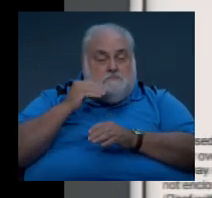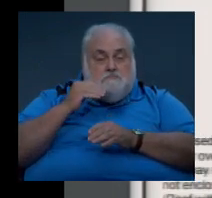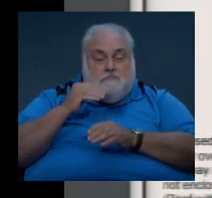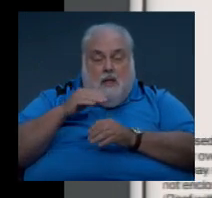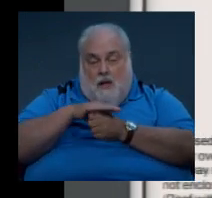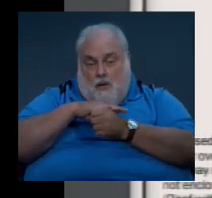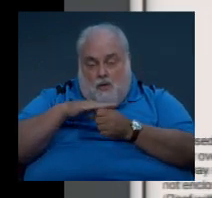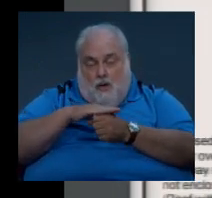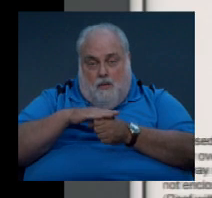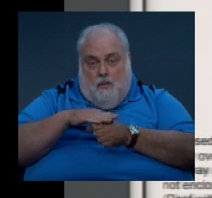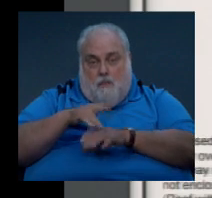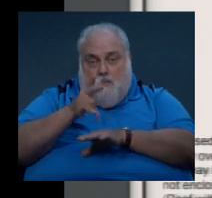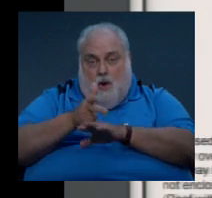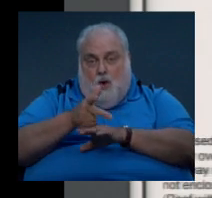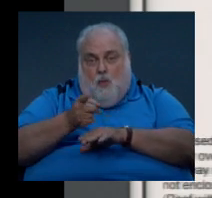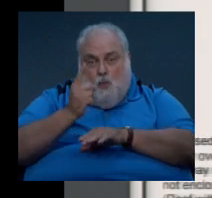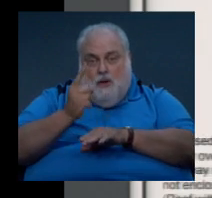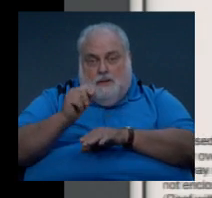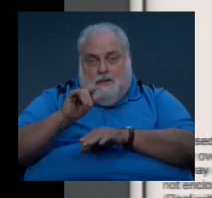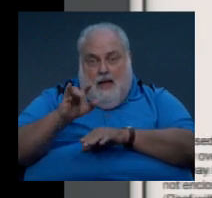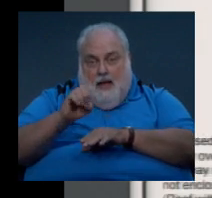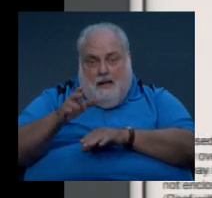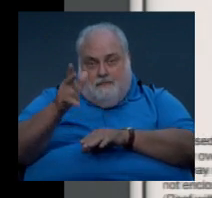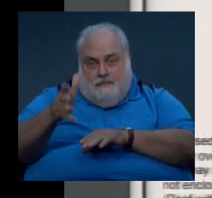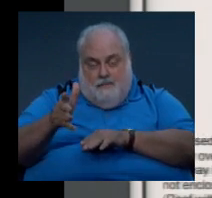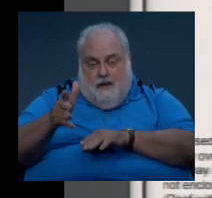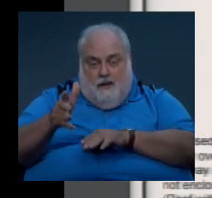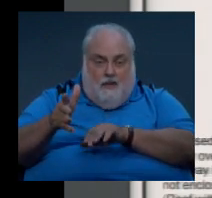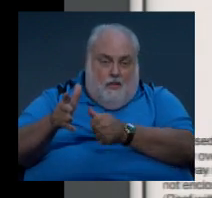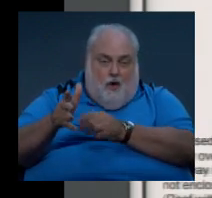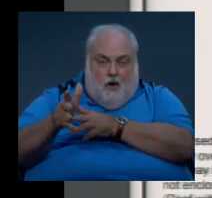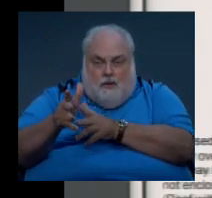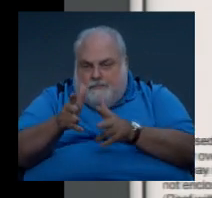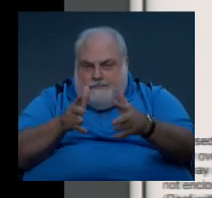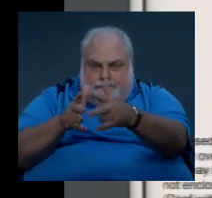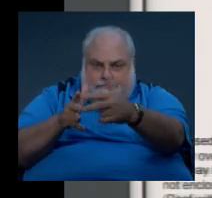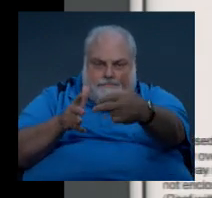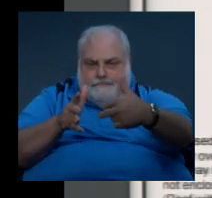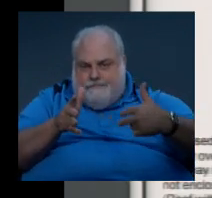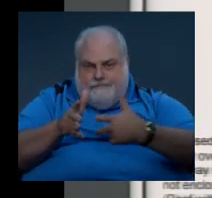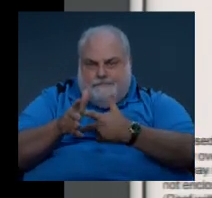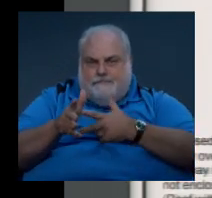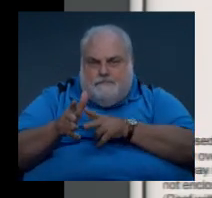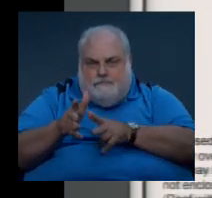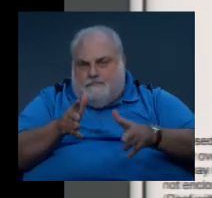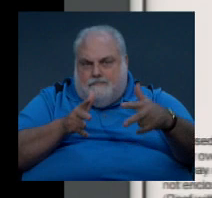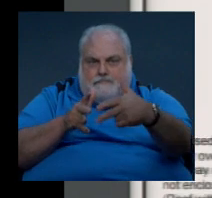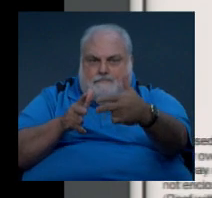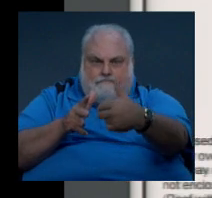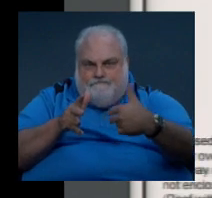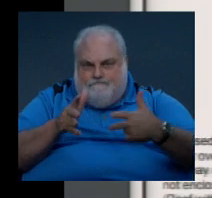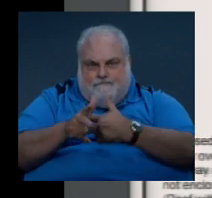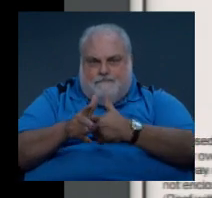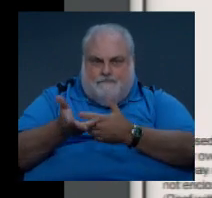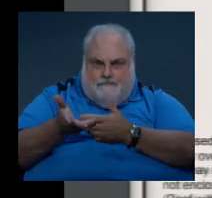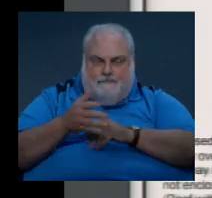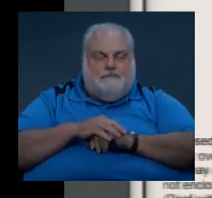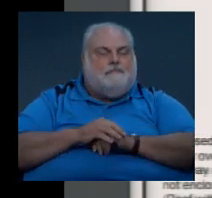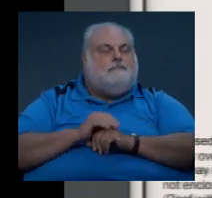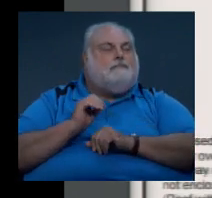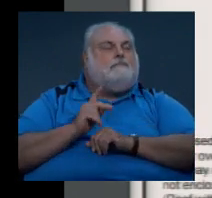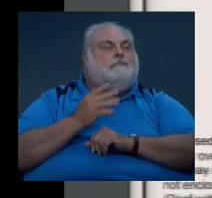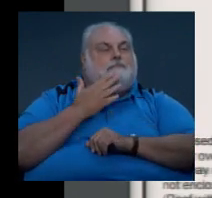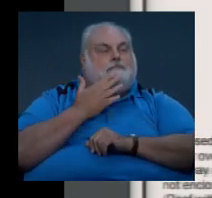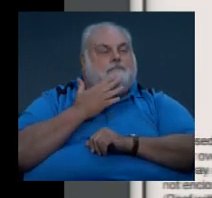park on one side of the roadway, and vehicles would just have to maneuver based upon where the parking is. Okay, thank